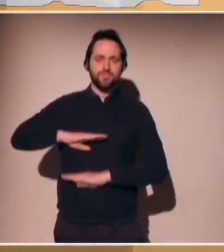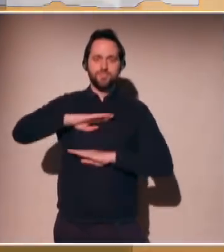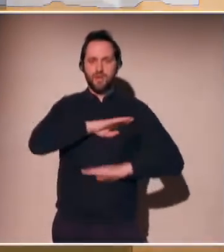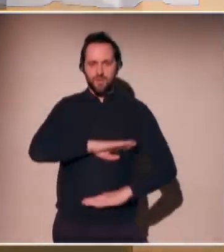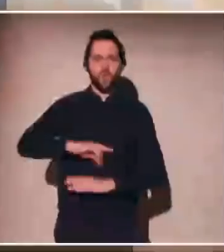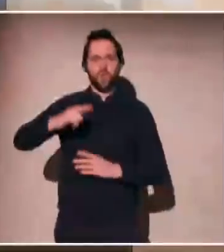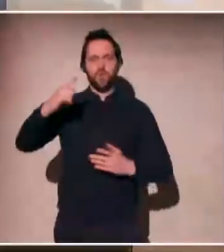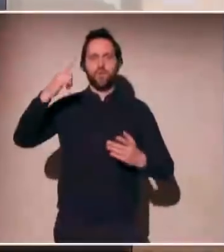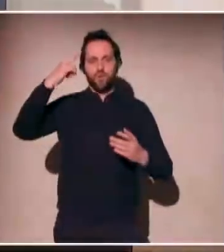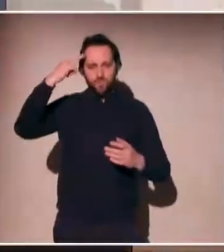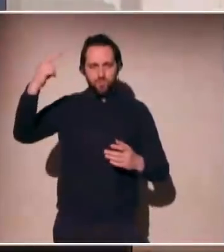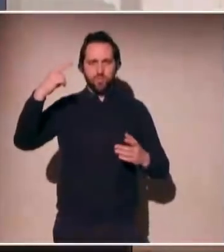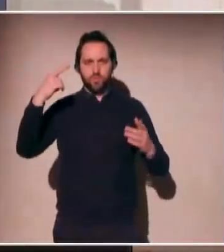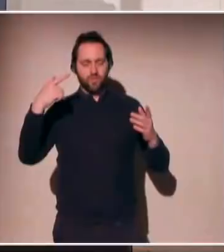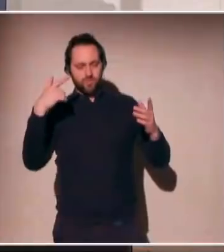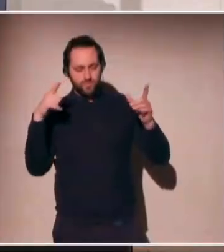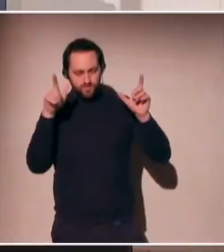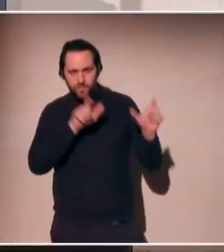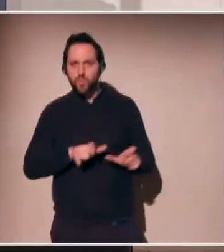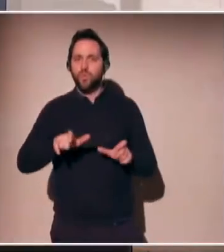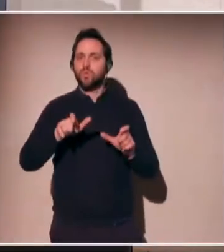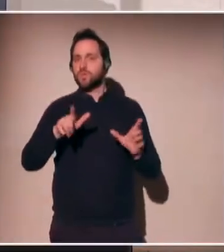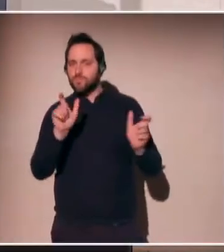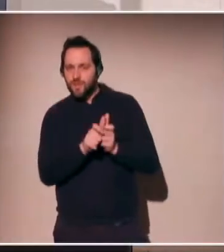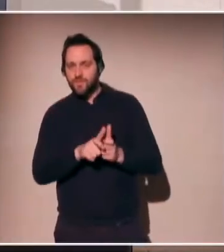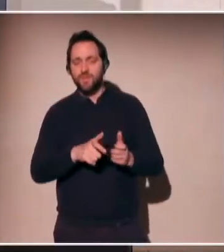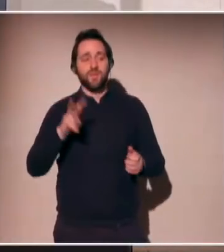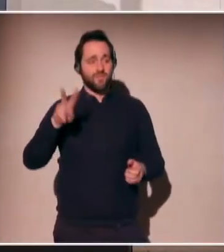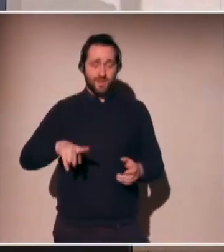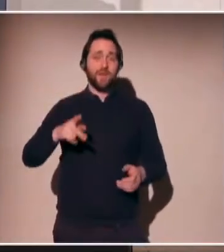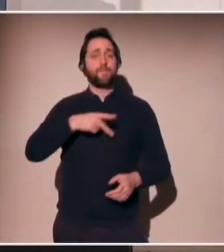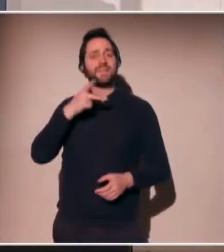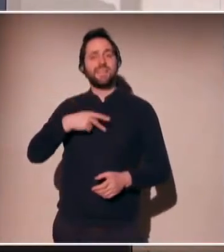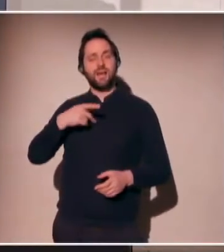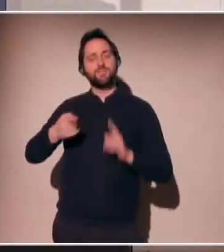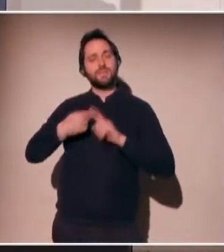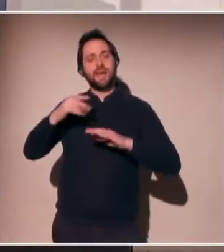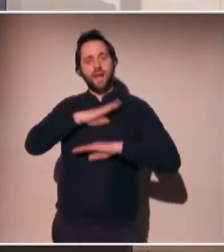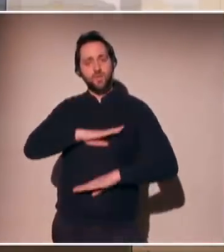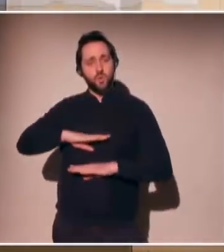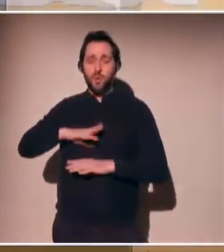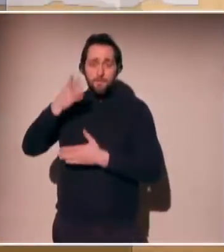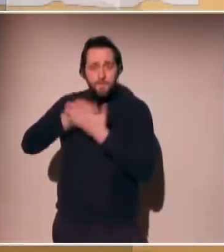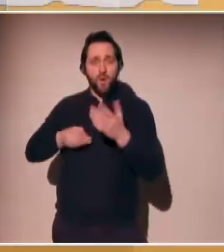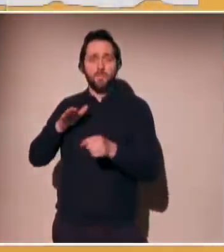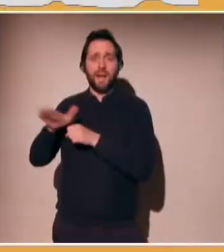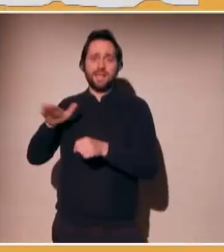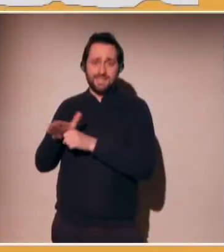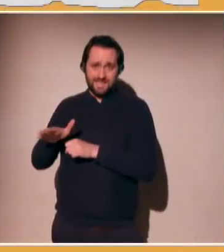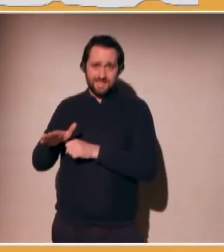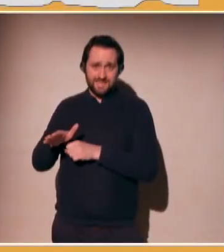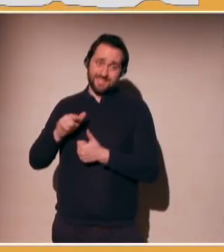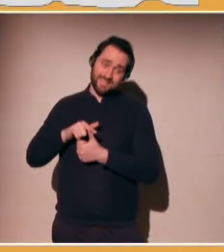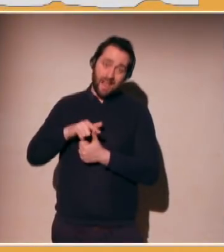things that the AI system will probably not. And so, today, those algorithms can not